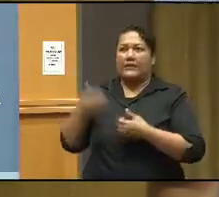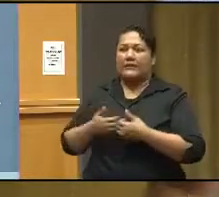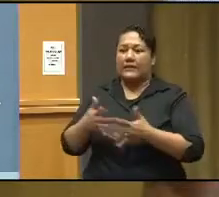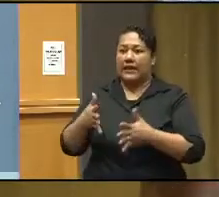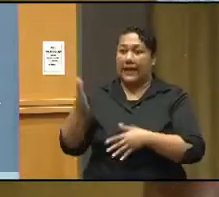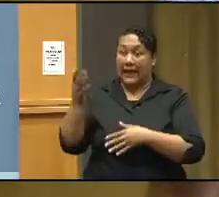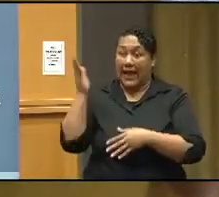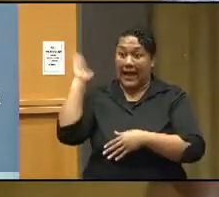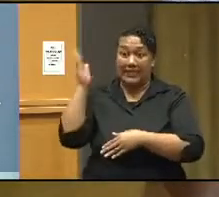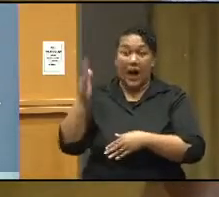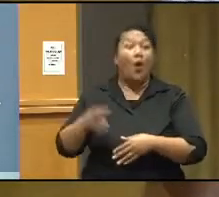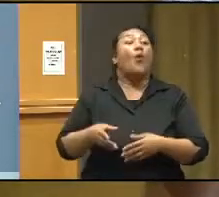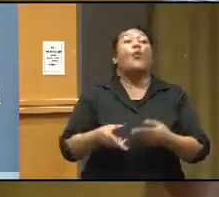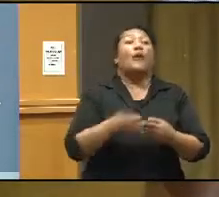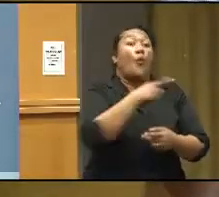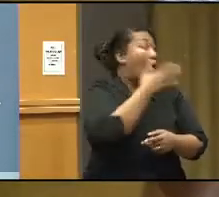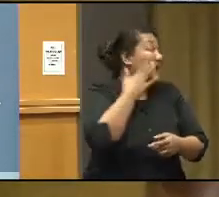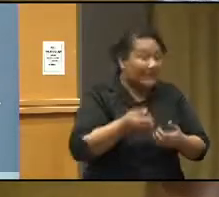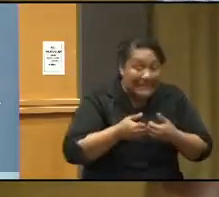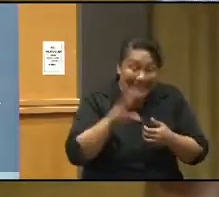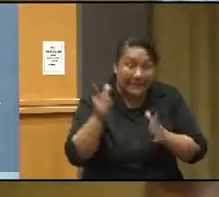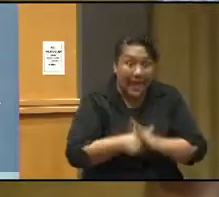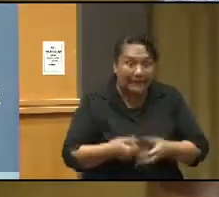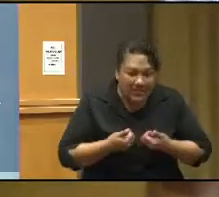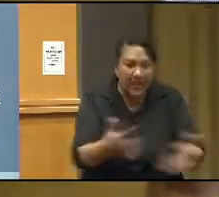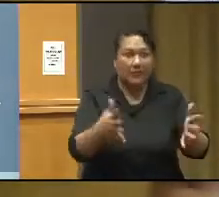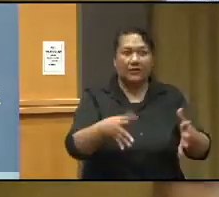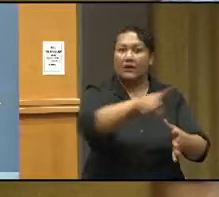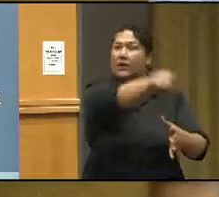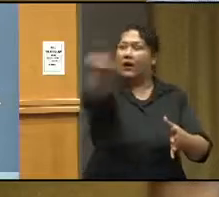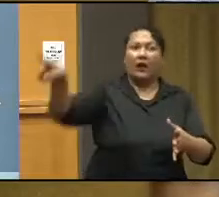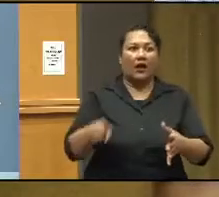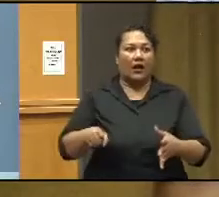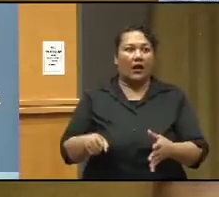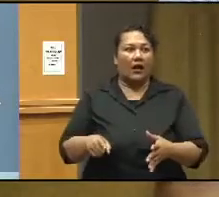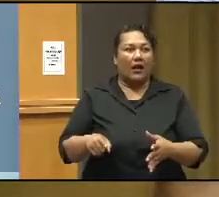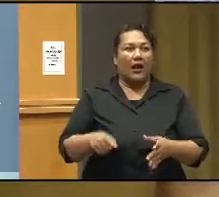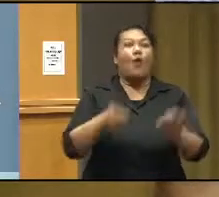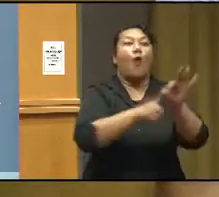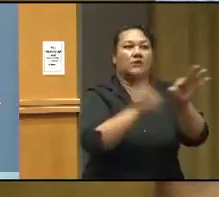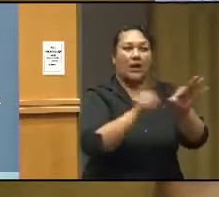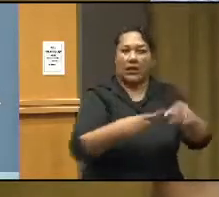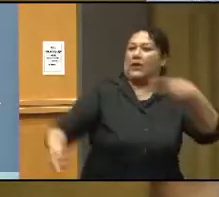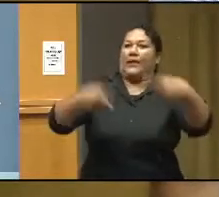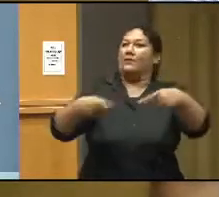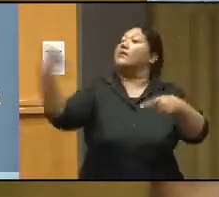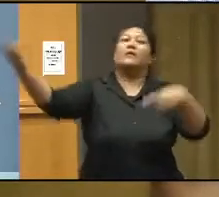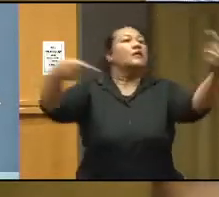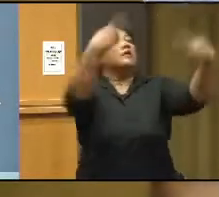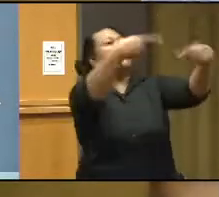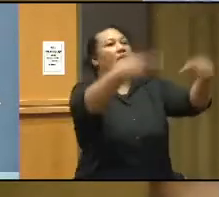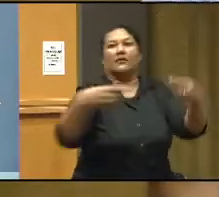tutorial with a debatable question. Let them think for 5 minutes and write the answers, and then start the